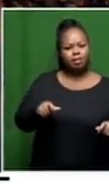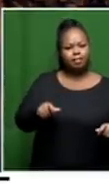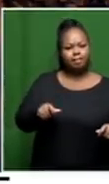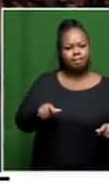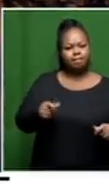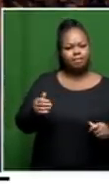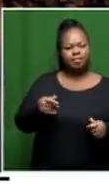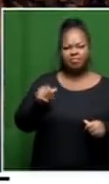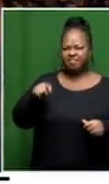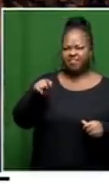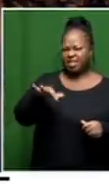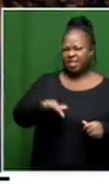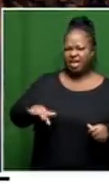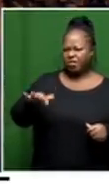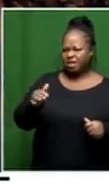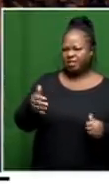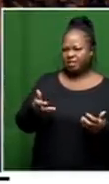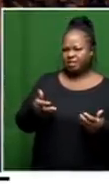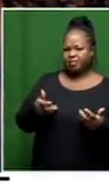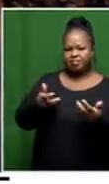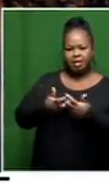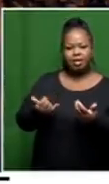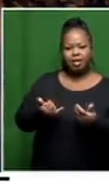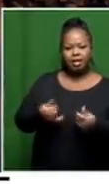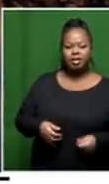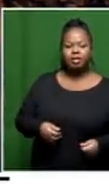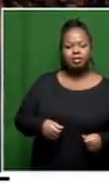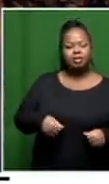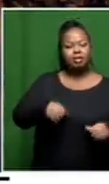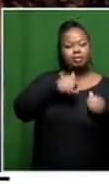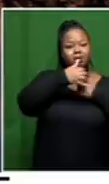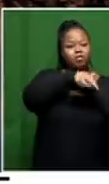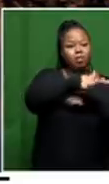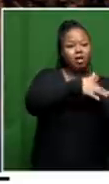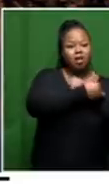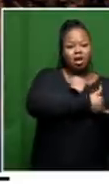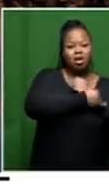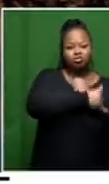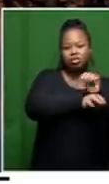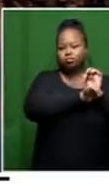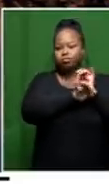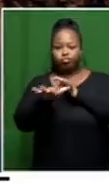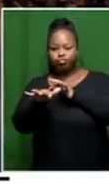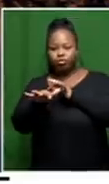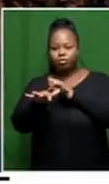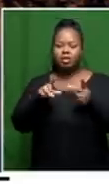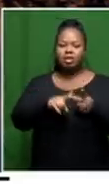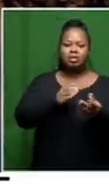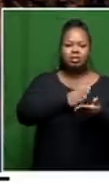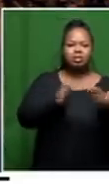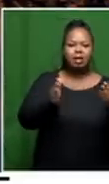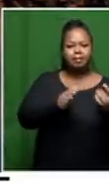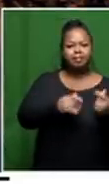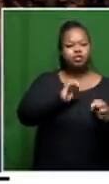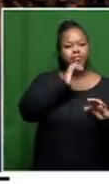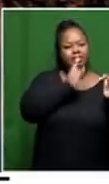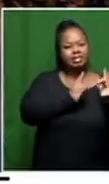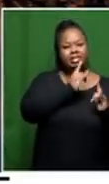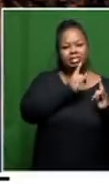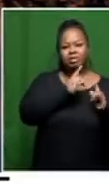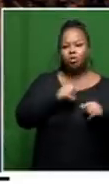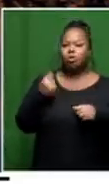know, managed or designed for them, and factors like migrants as well, people being confined to rural areas and then suddenly coming into